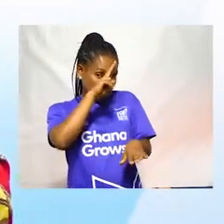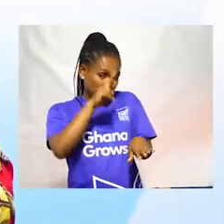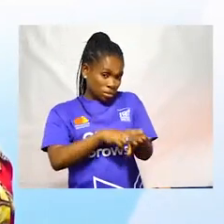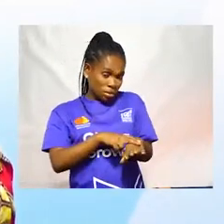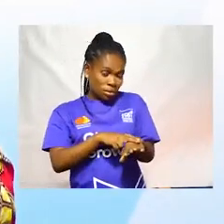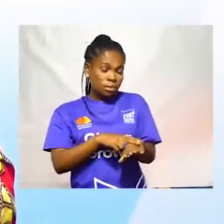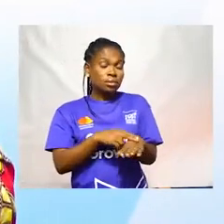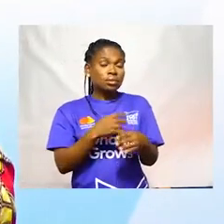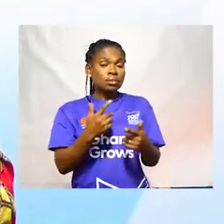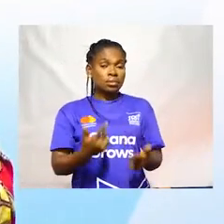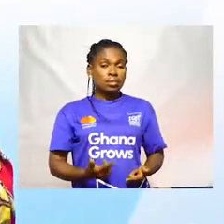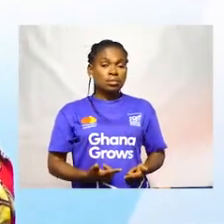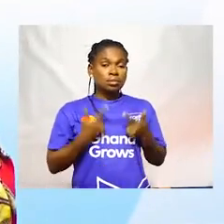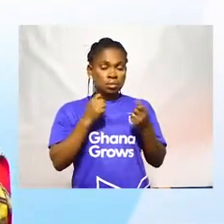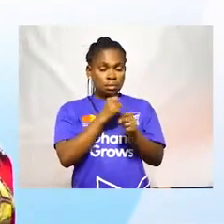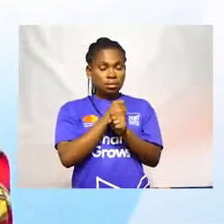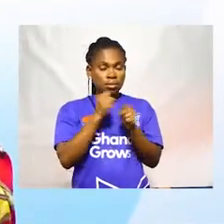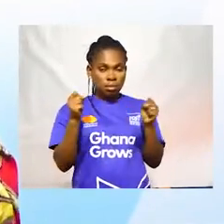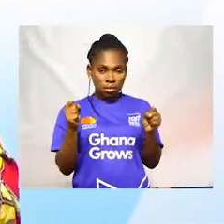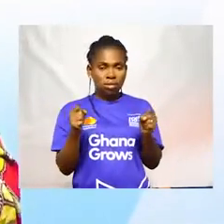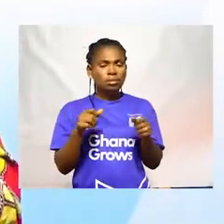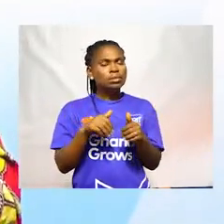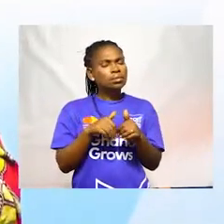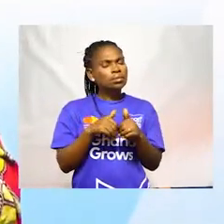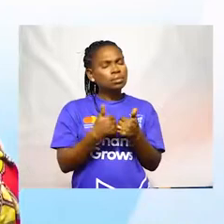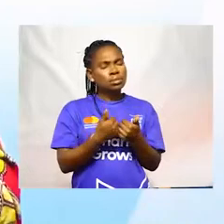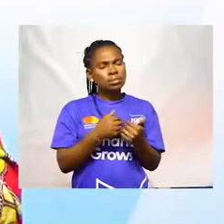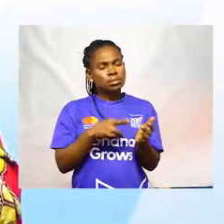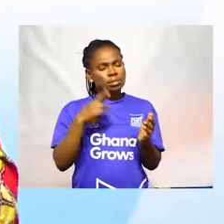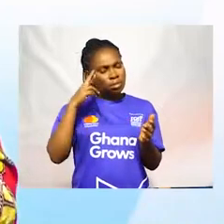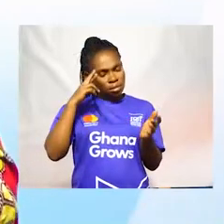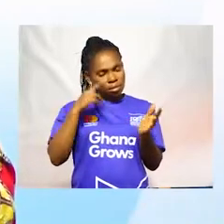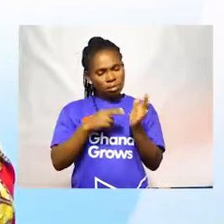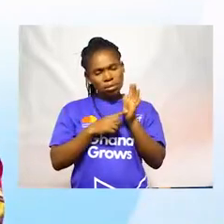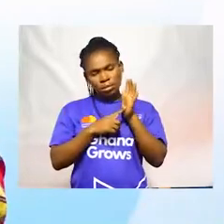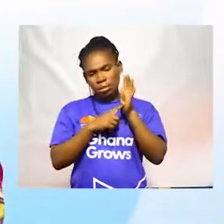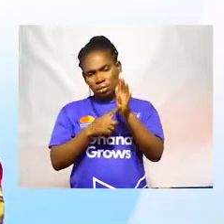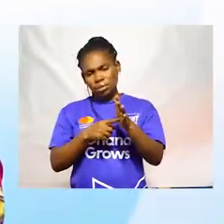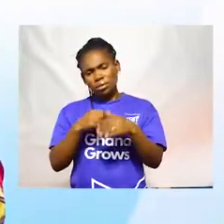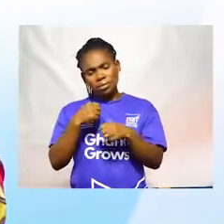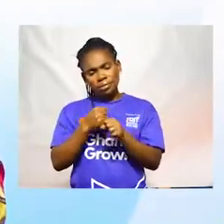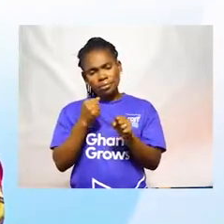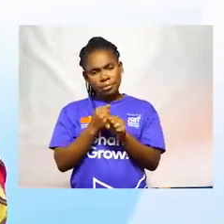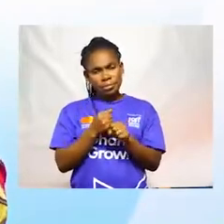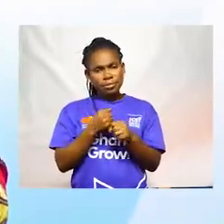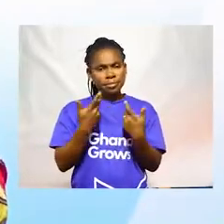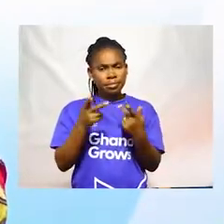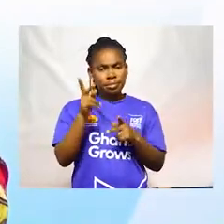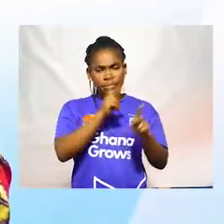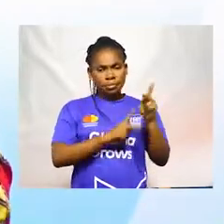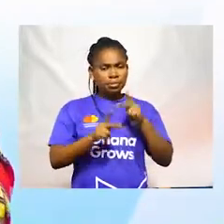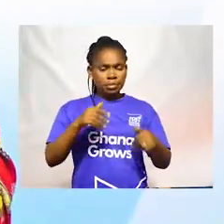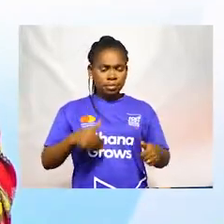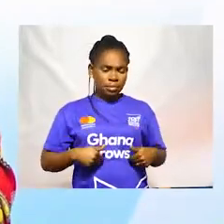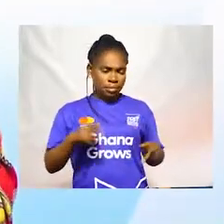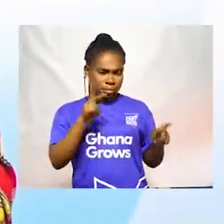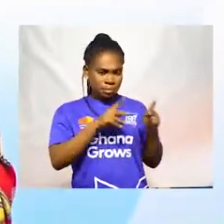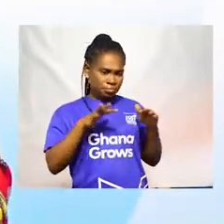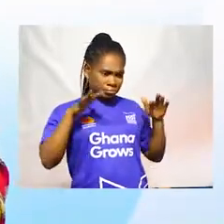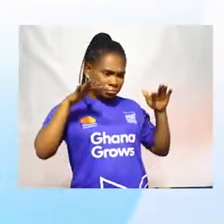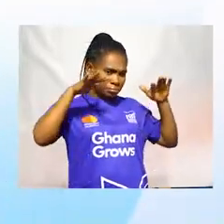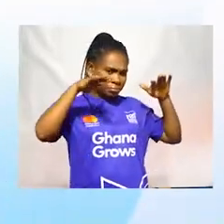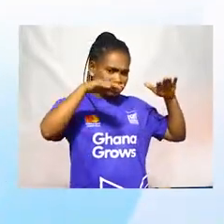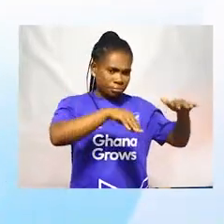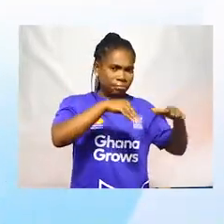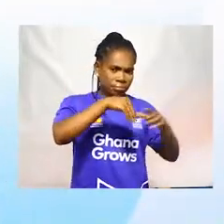and life saver. Yeah. How do we represent this to make it funky, attractive, exciting for a generation that wants to see things packaged in